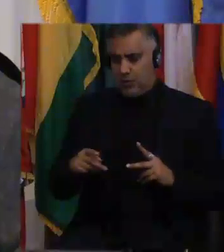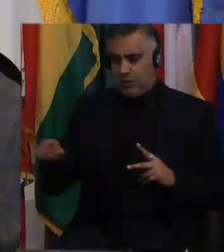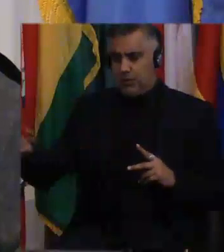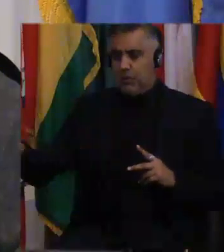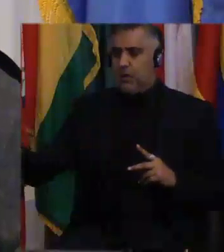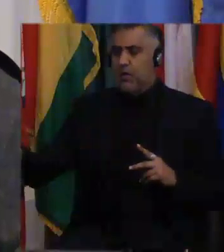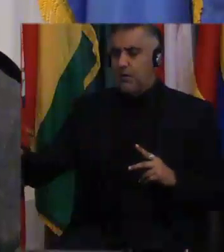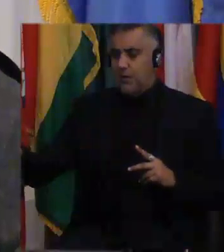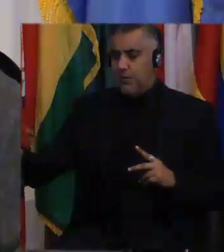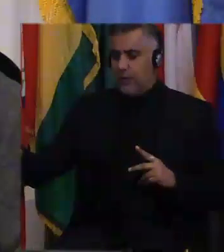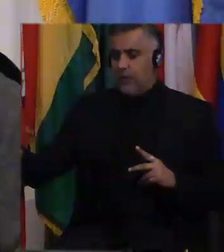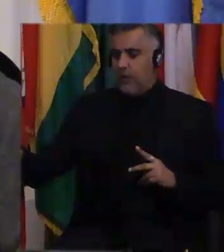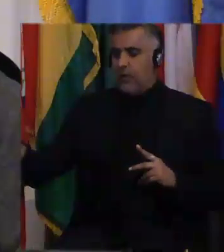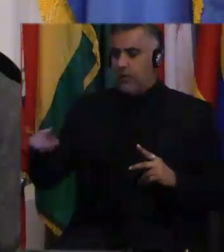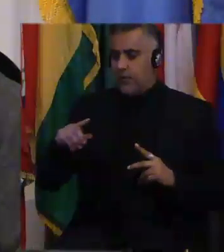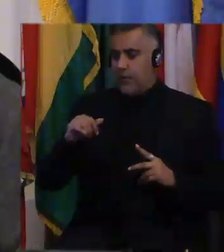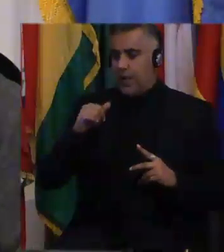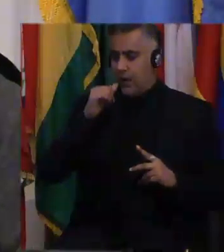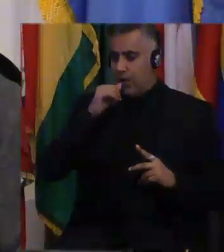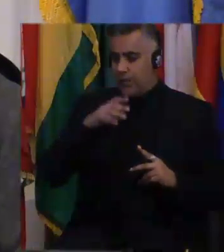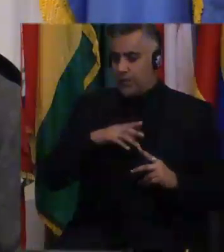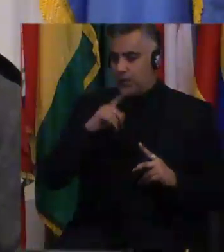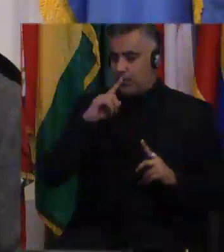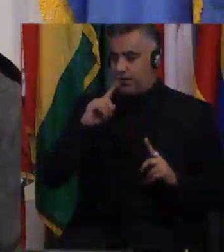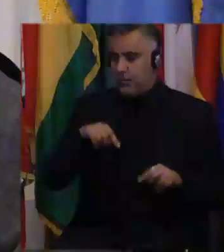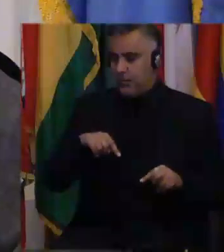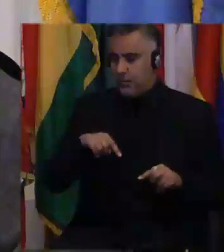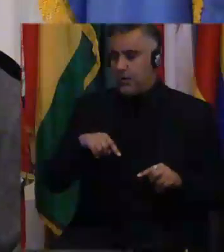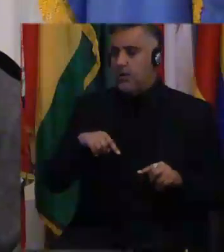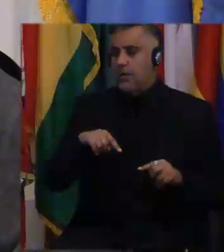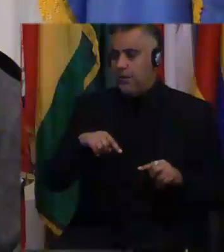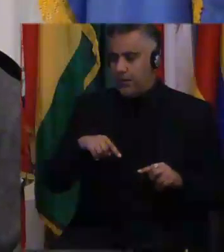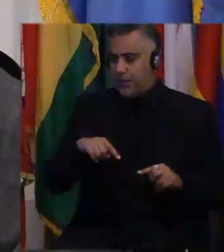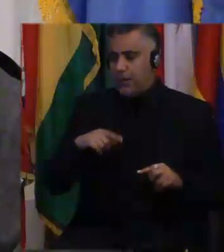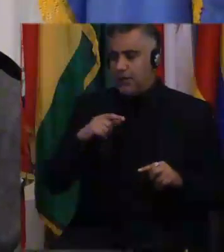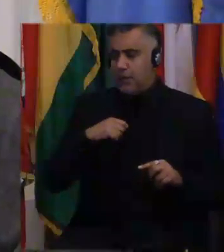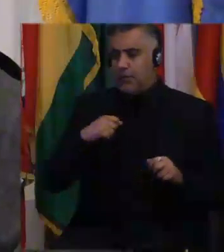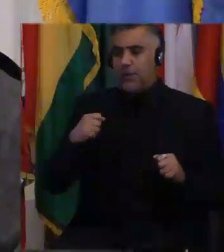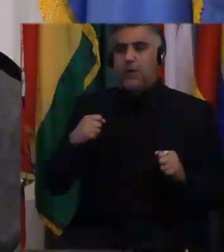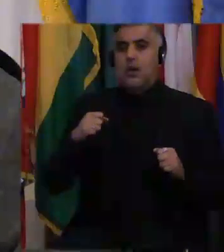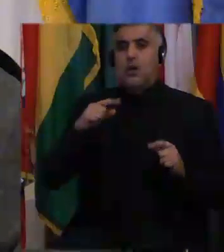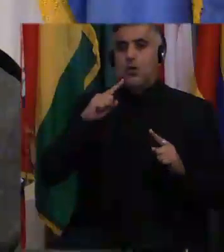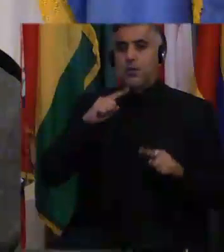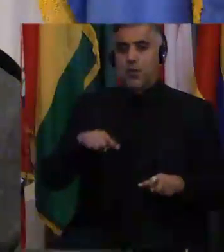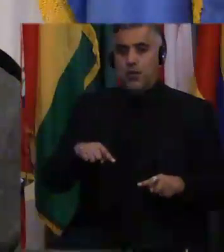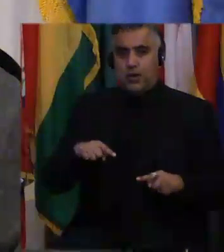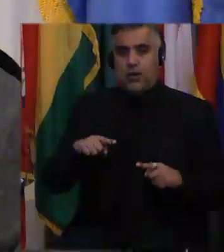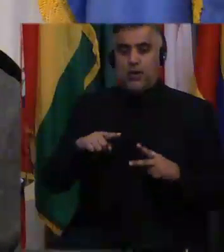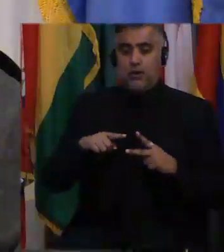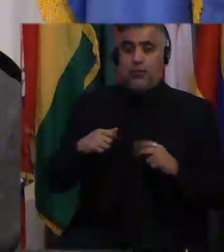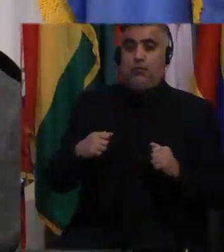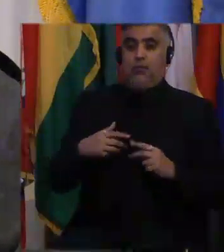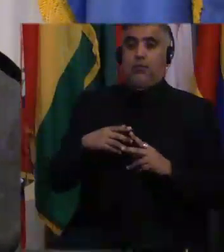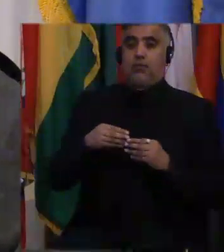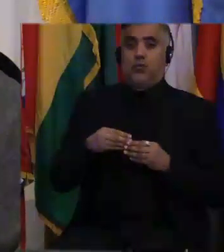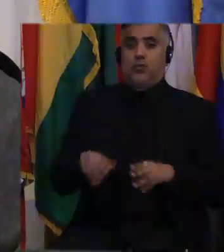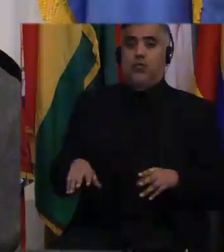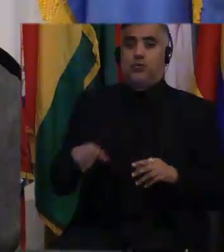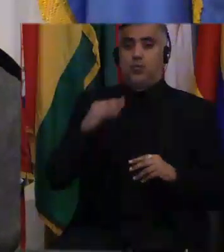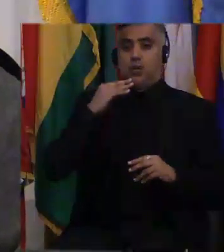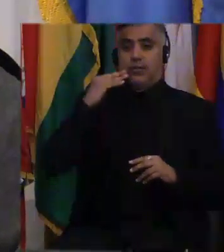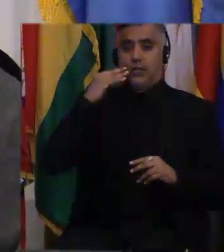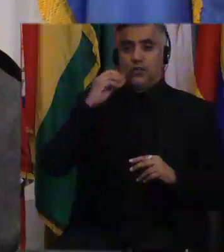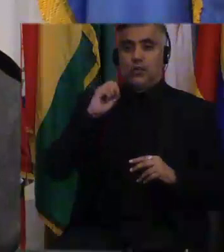opportunity for that woman to report the violence for fear that she will be deported, that she will lose her residence status.